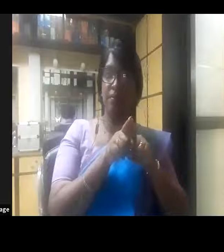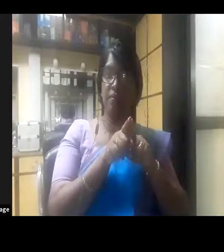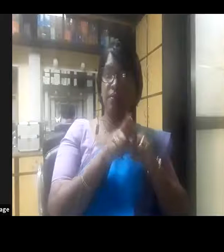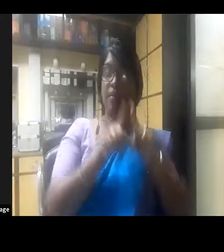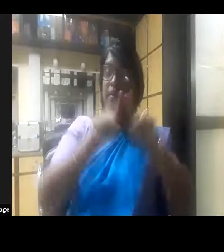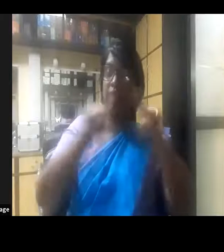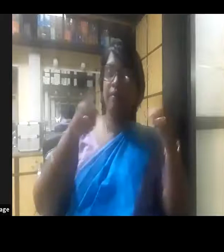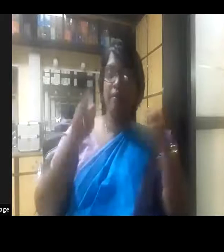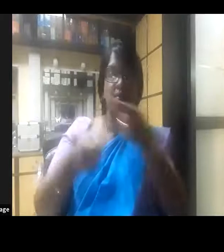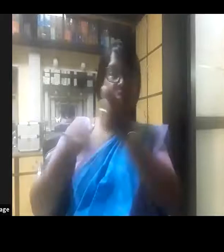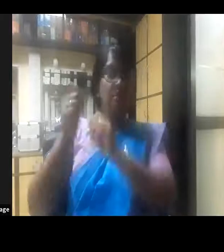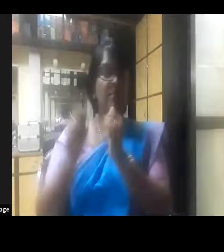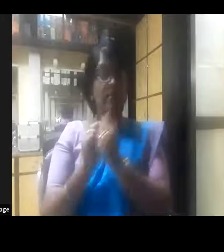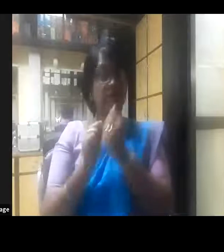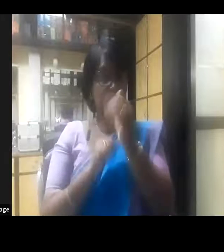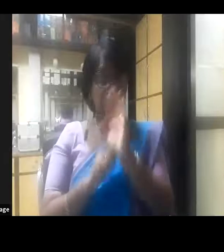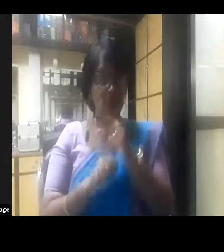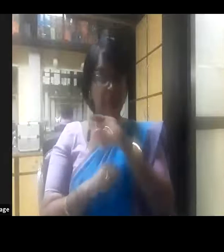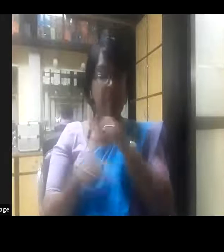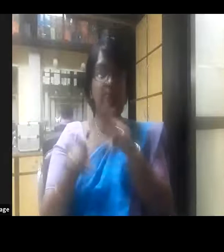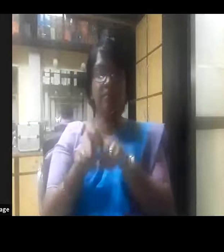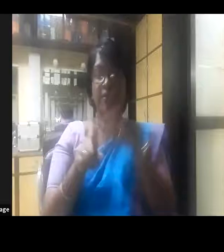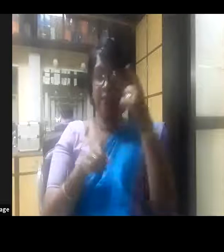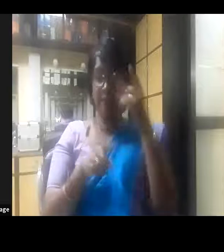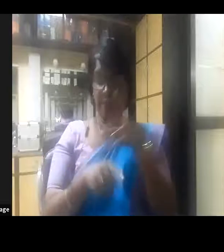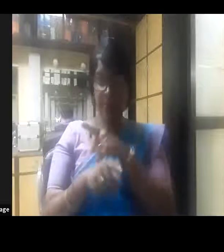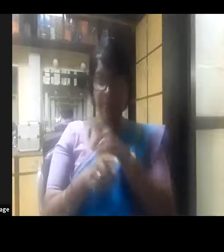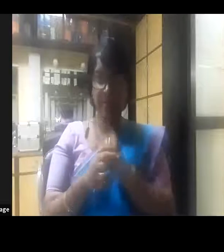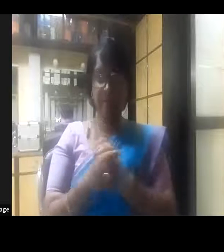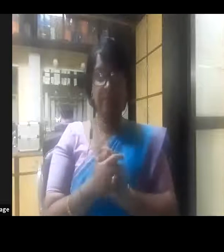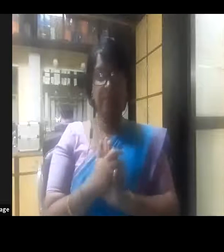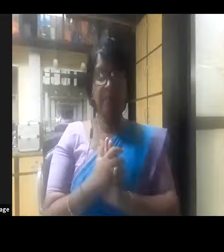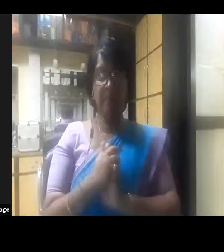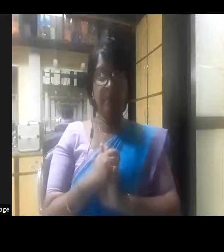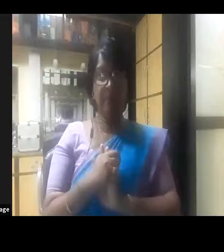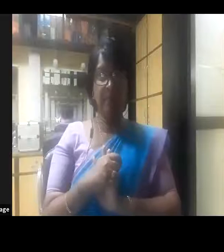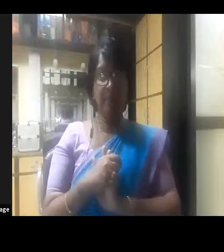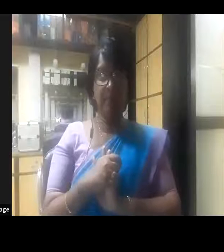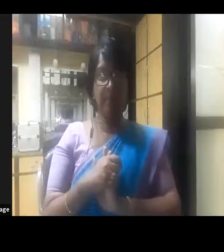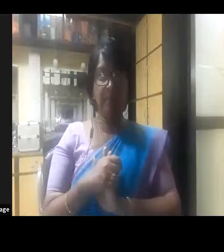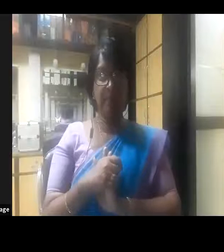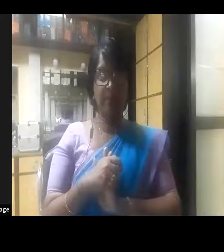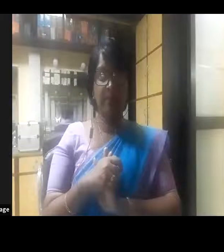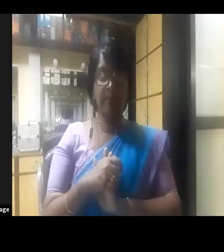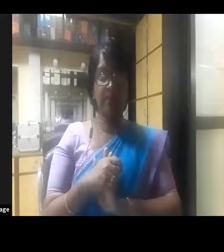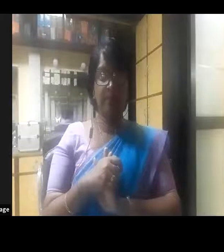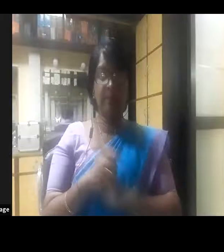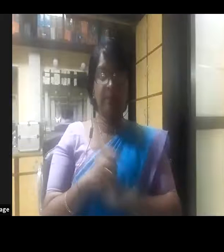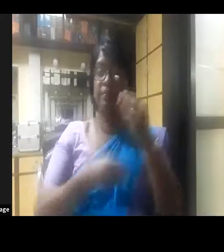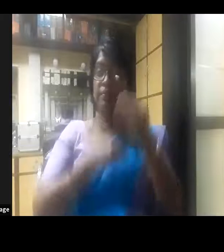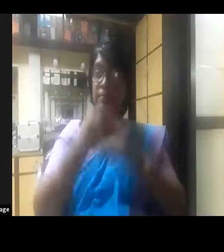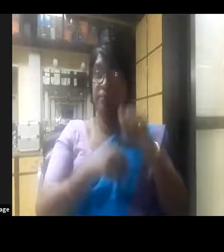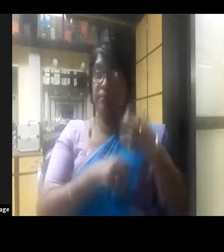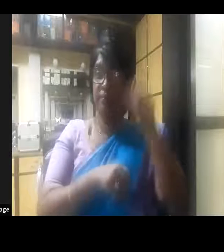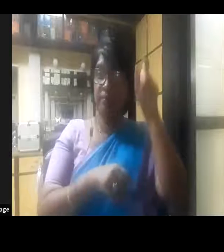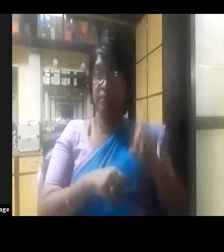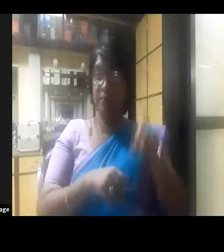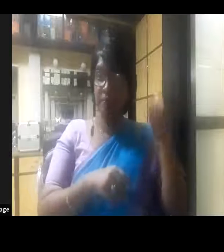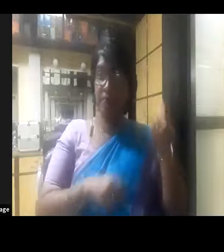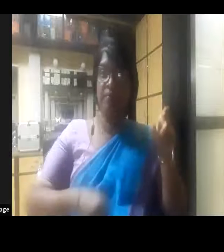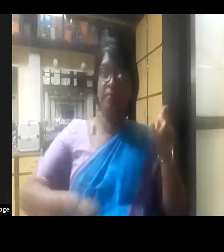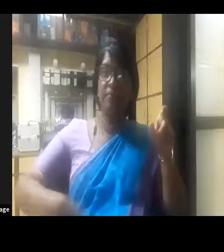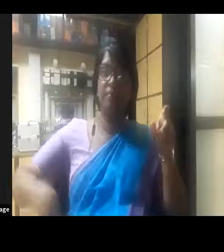much practiced just-in-time concept, manufacturers had to stock up as lead times were not known